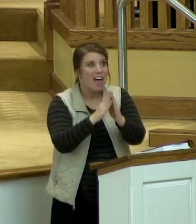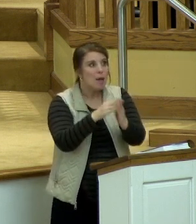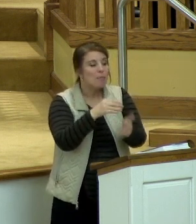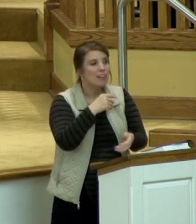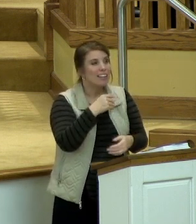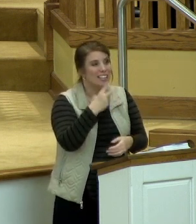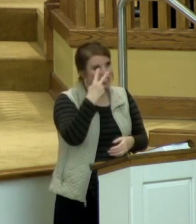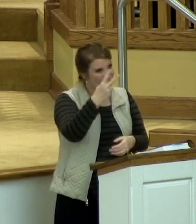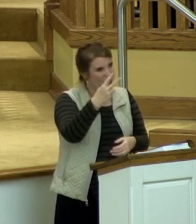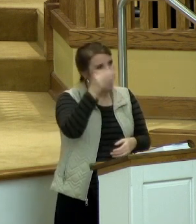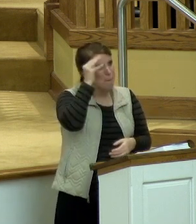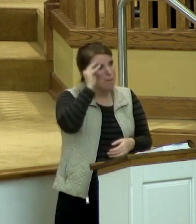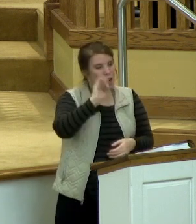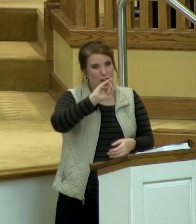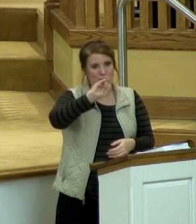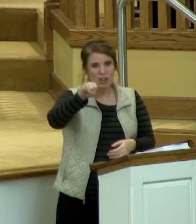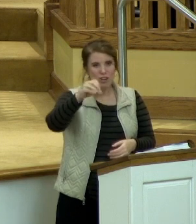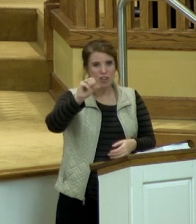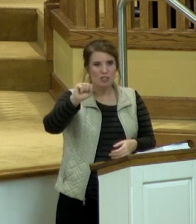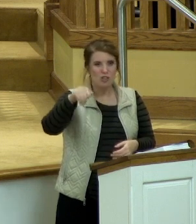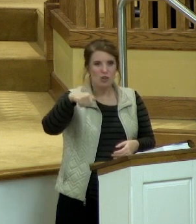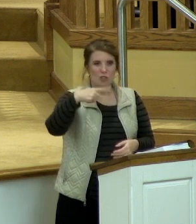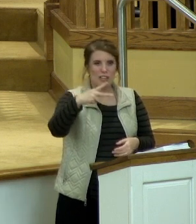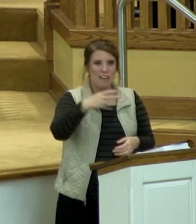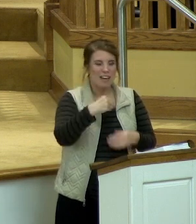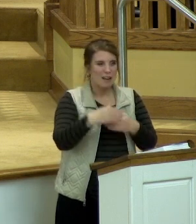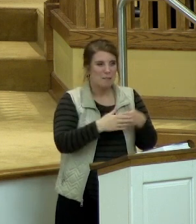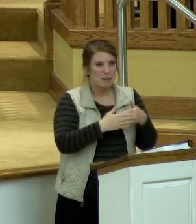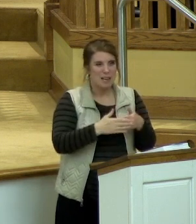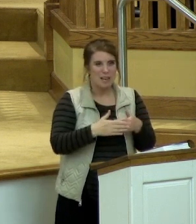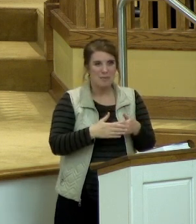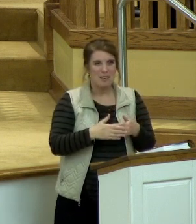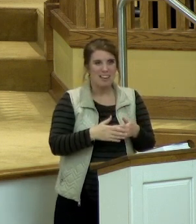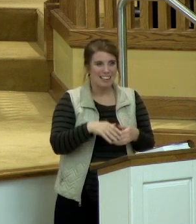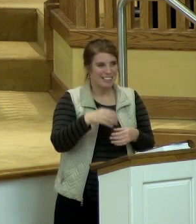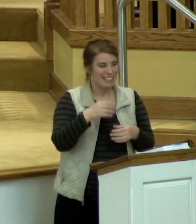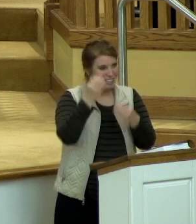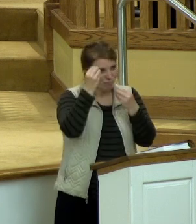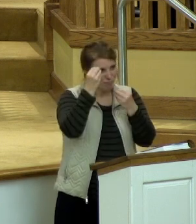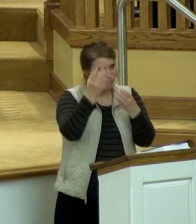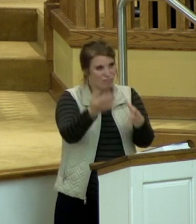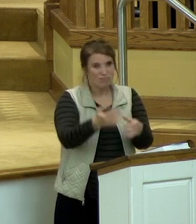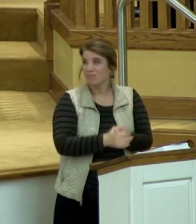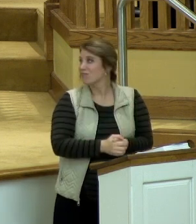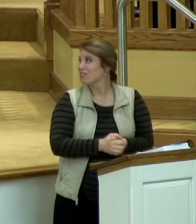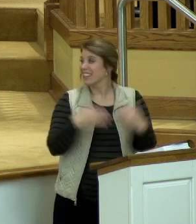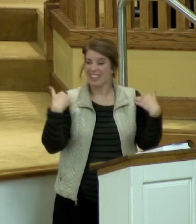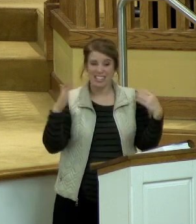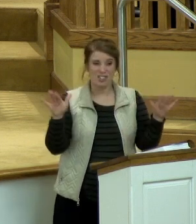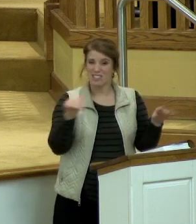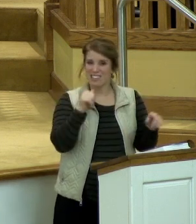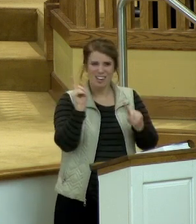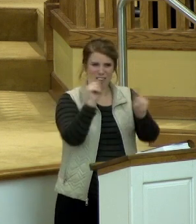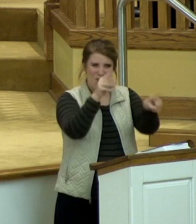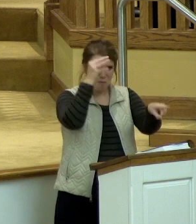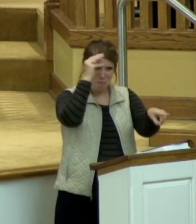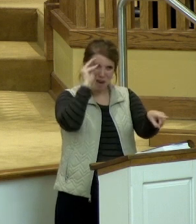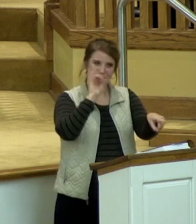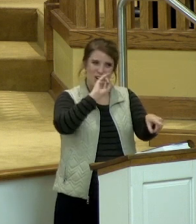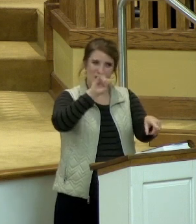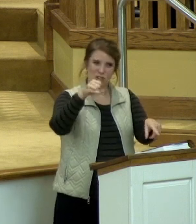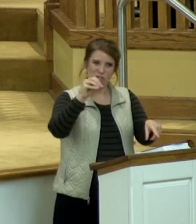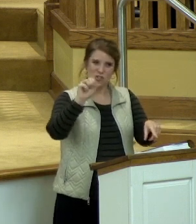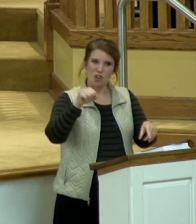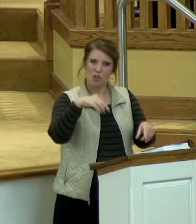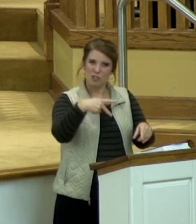told and saw Mary and Joseph and the babe, and then gave them that information. They didn't come, them angels didn't go to them. It came to